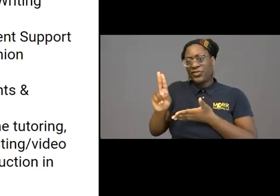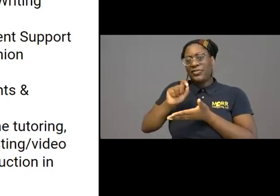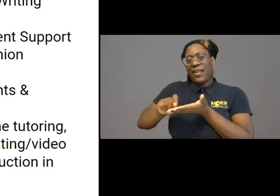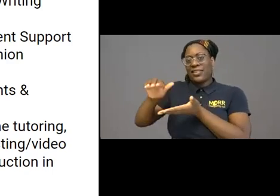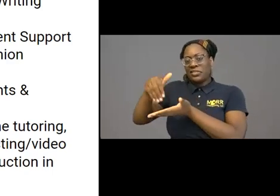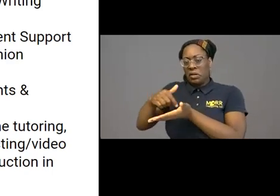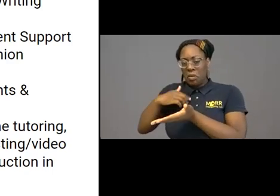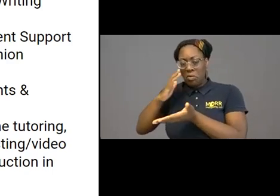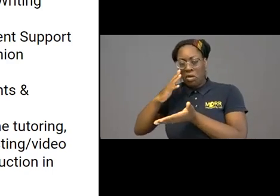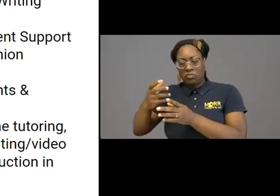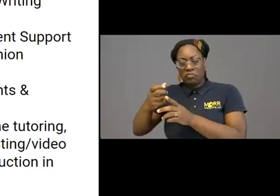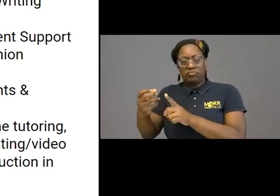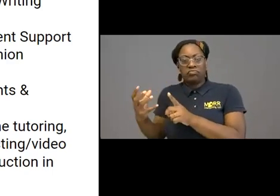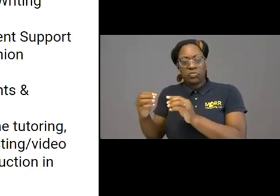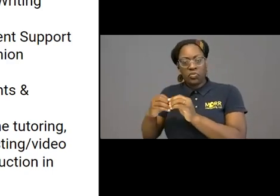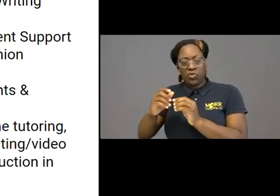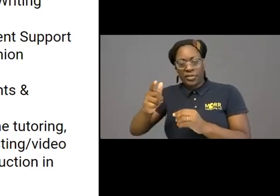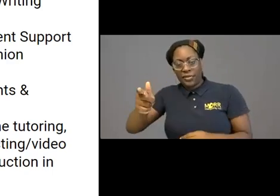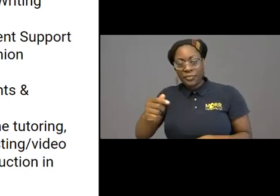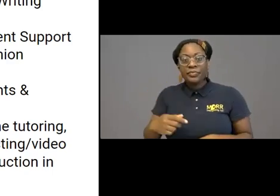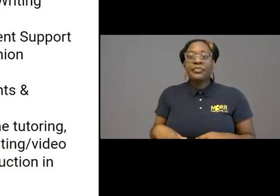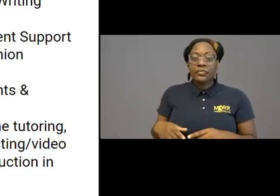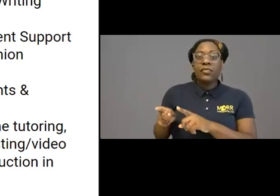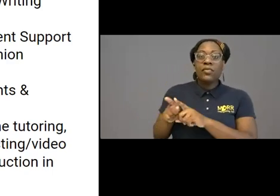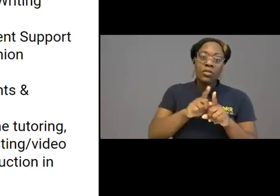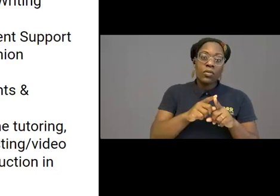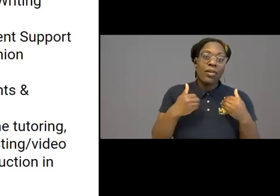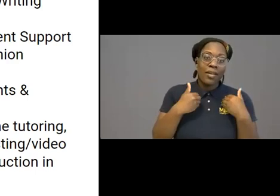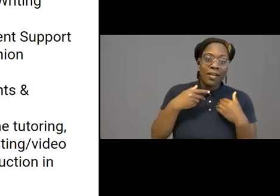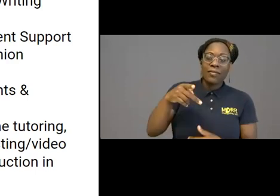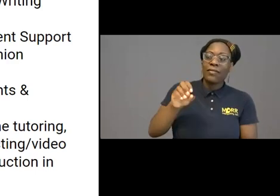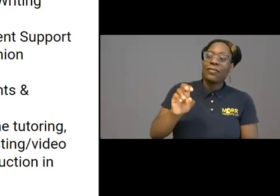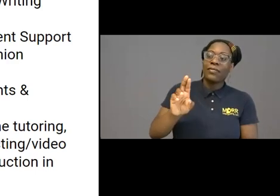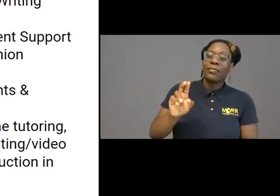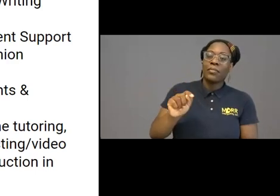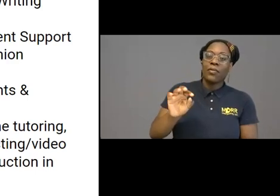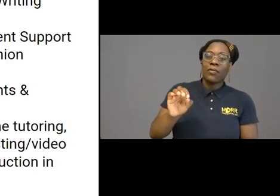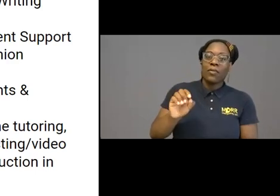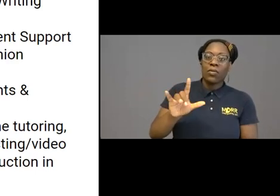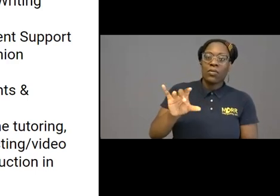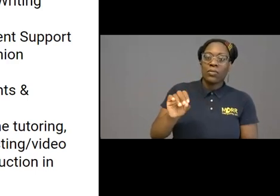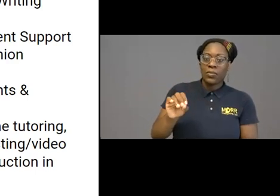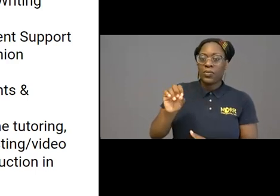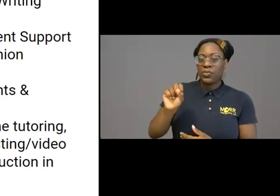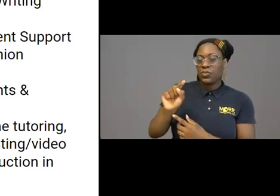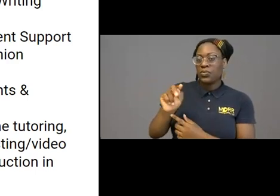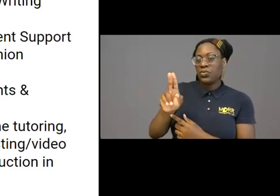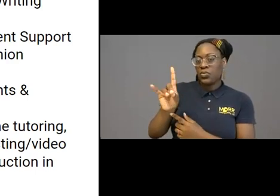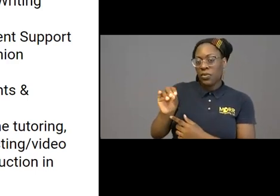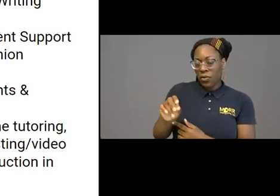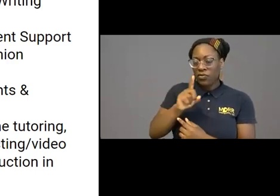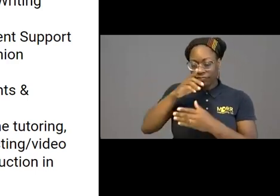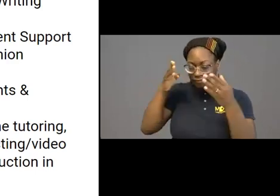on digital composition tutoring. We focus more on students' ePortfolios and fostering their digital